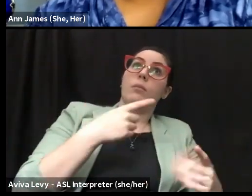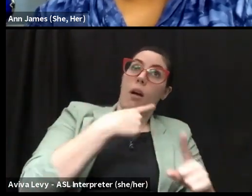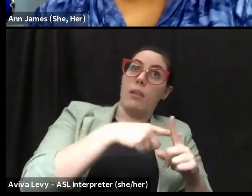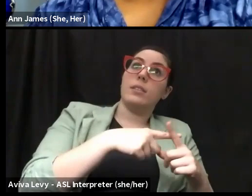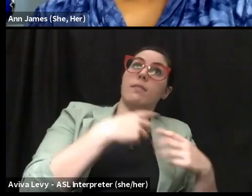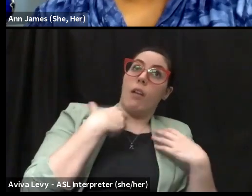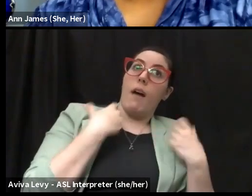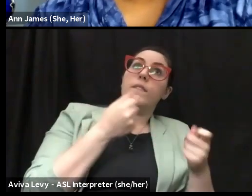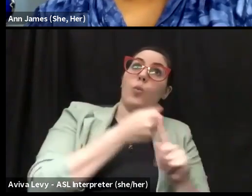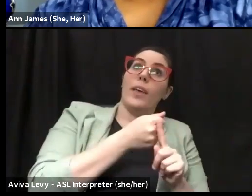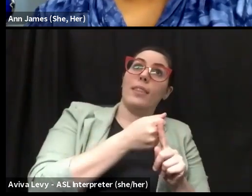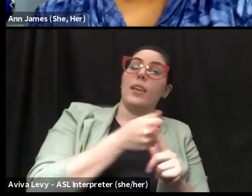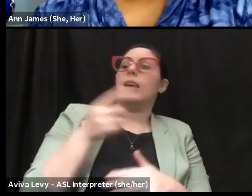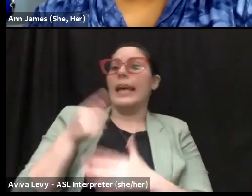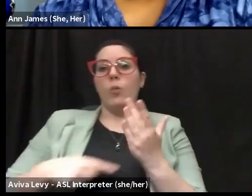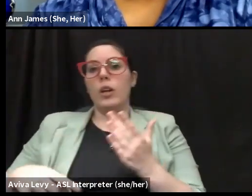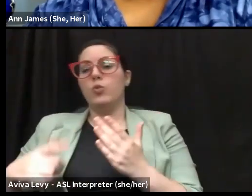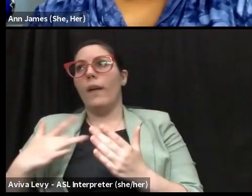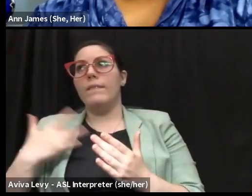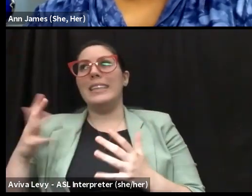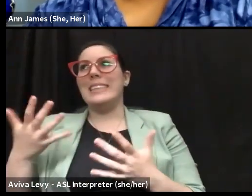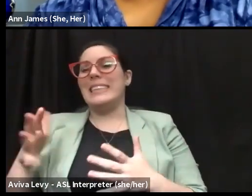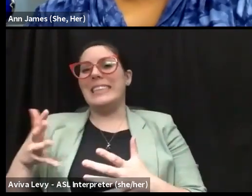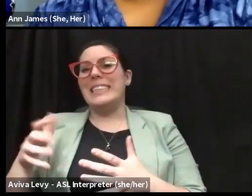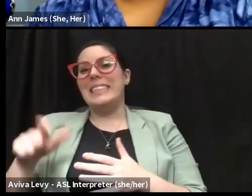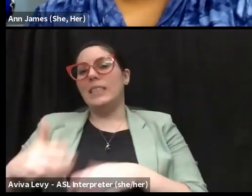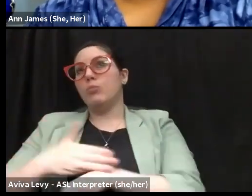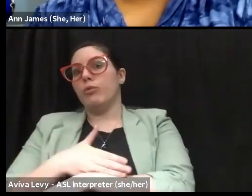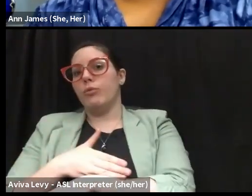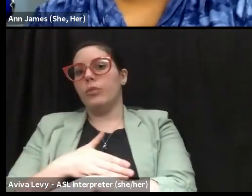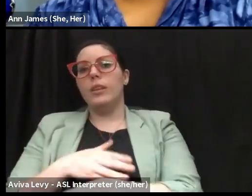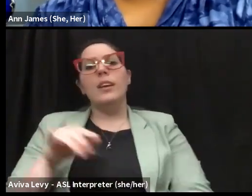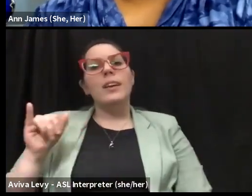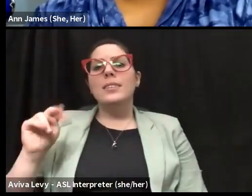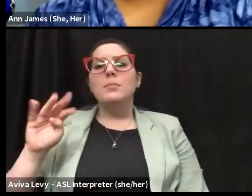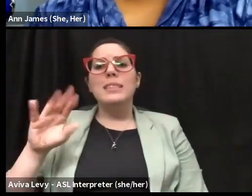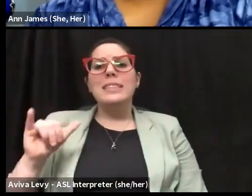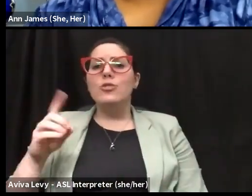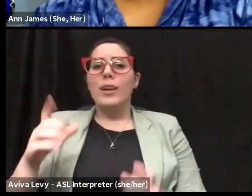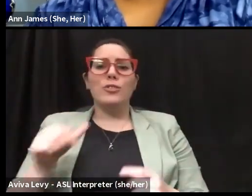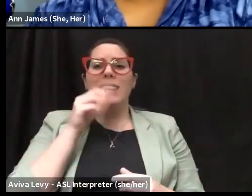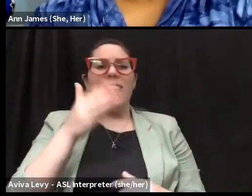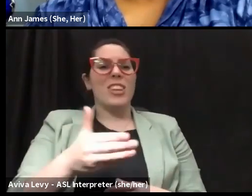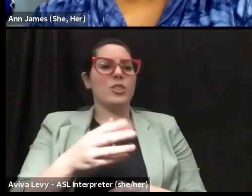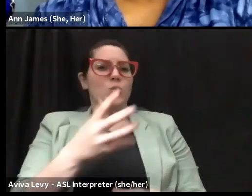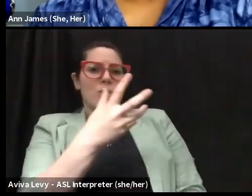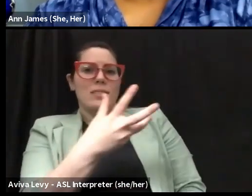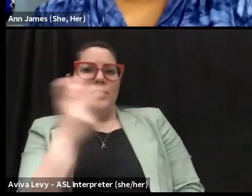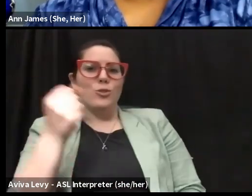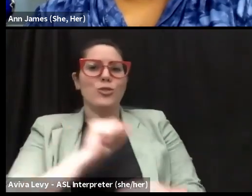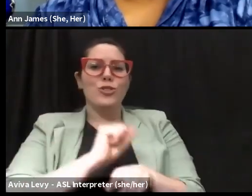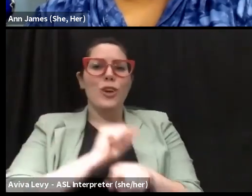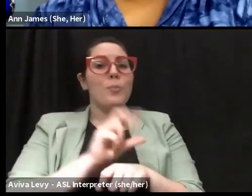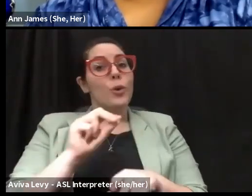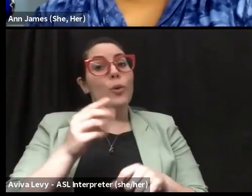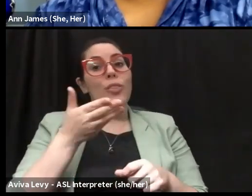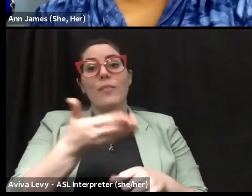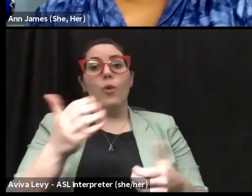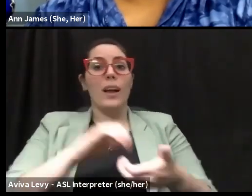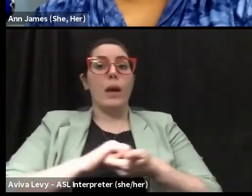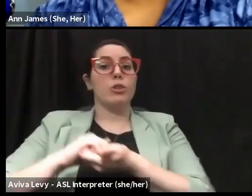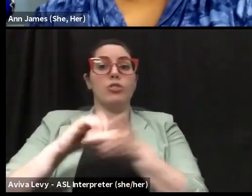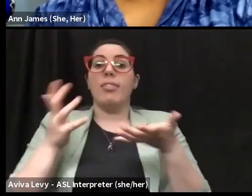intimacy directors aren't gonna take your job away or police you. They're there to collaborate, I really believe, and help